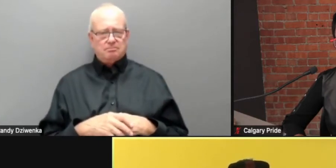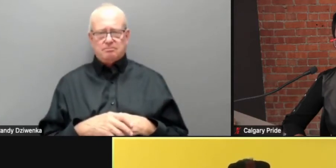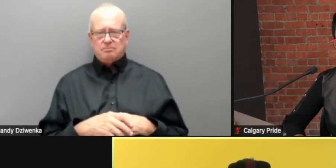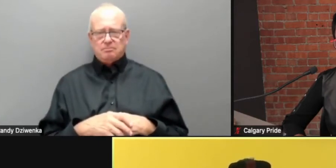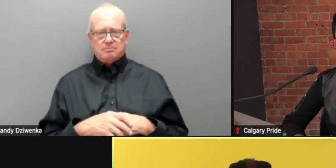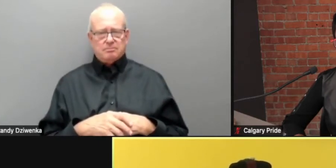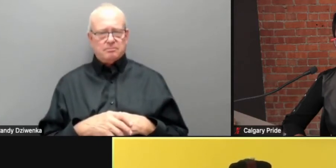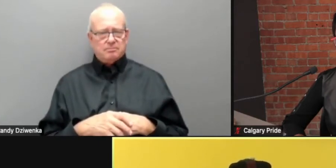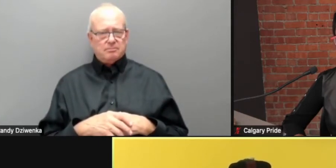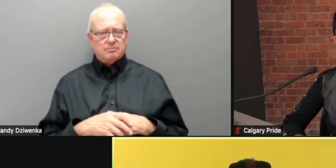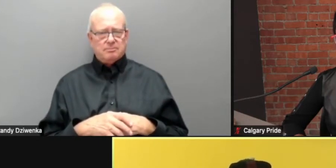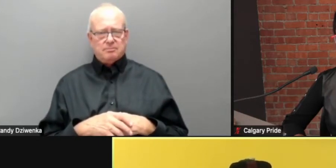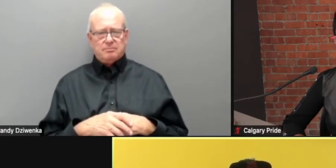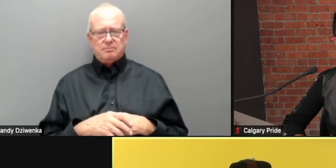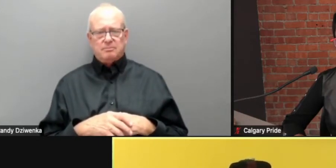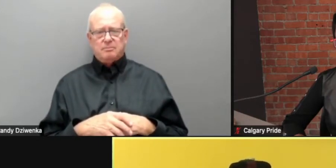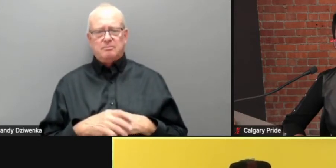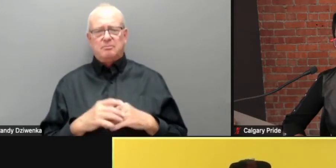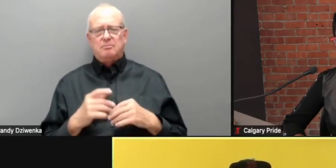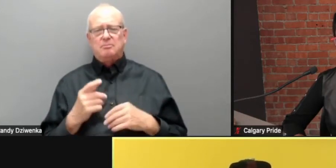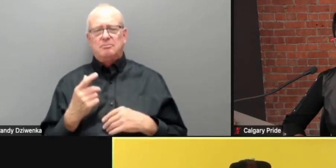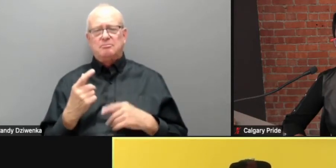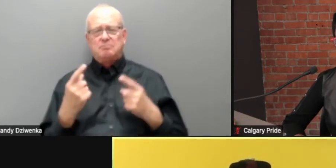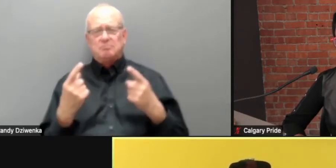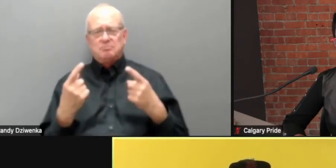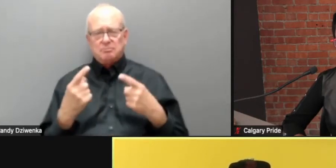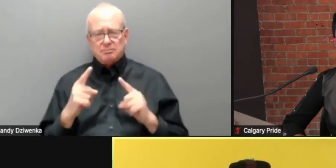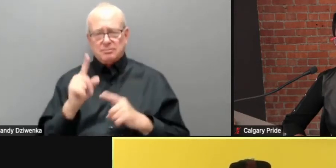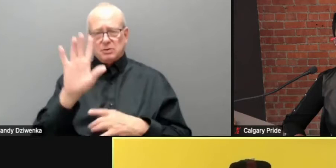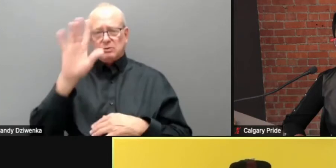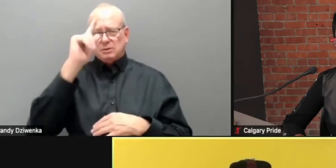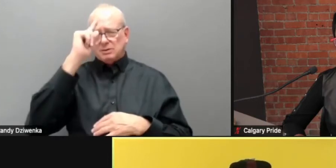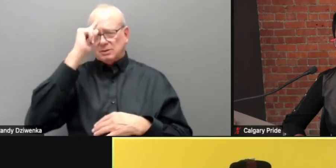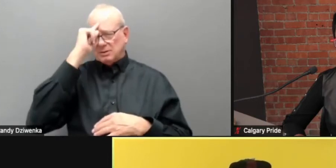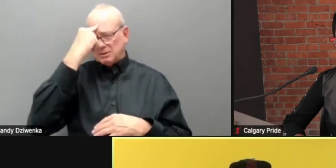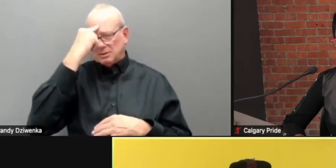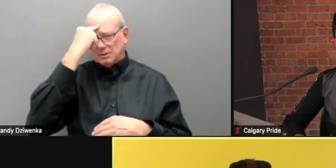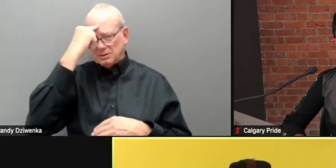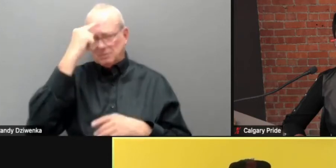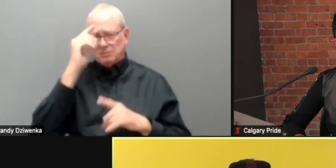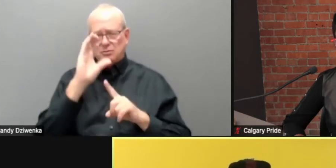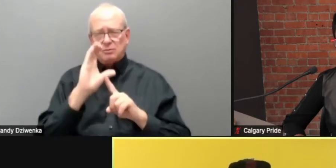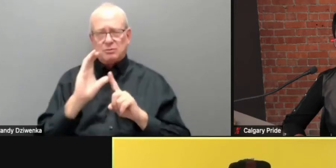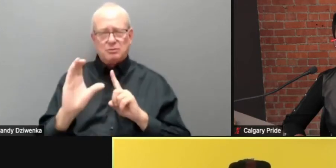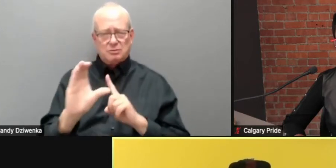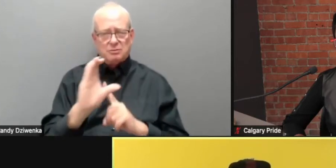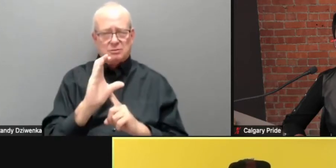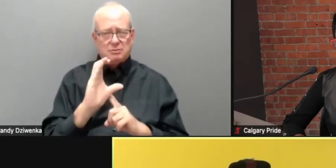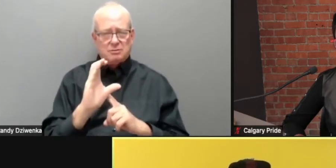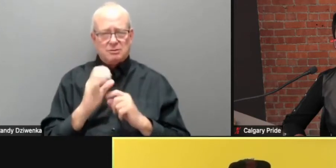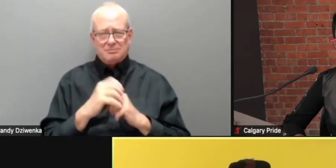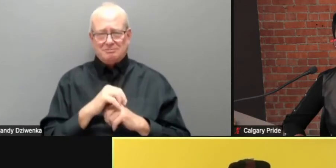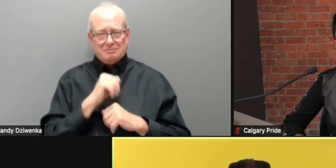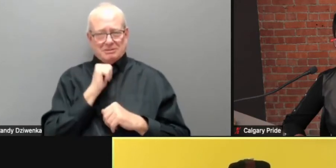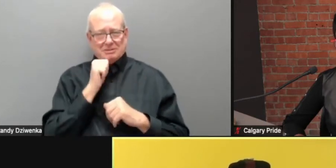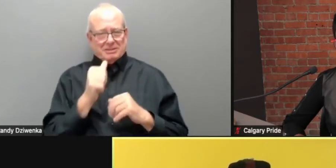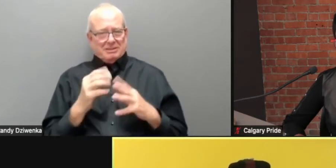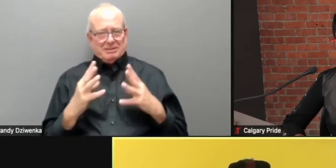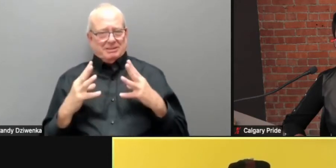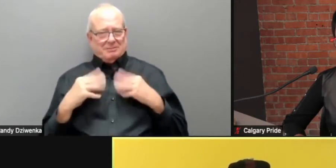cultural upbringing, and no doubt about that. I mean, in royals we do get a lot of cultural good cultural upbringing,